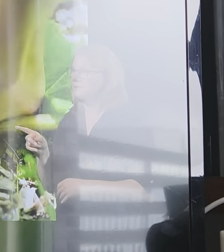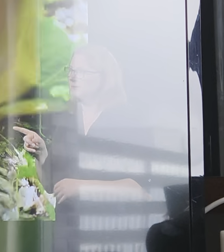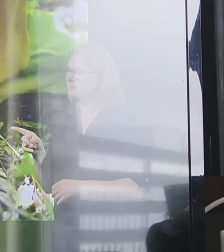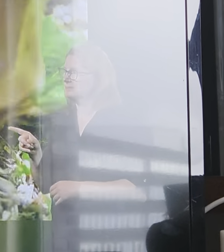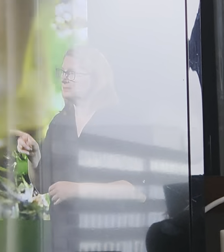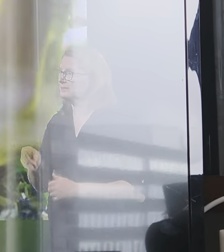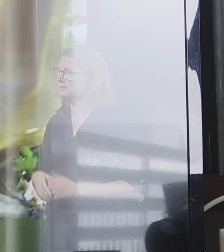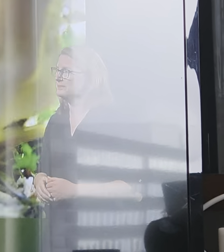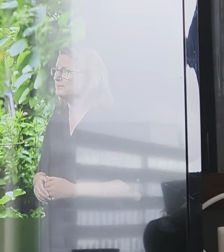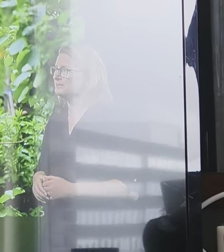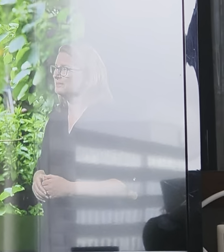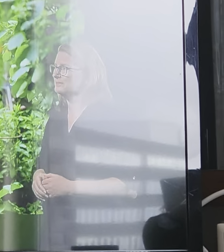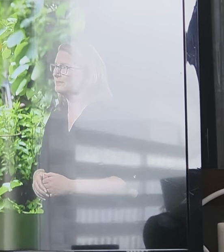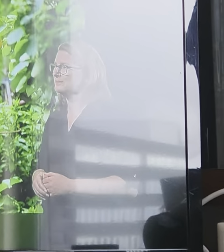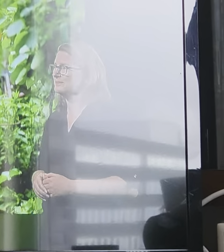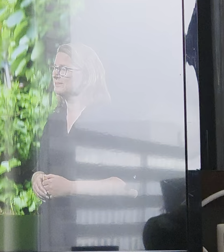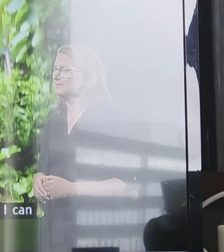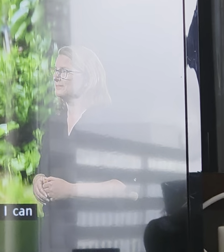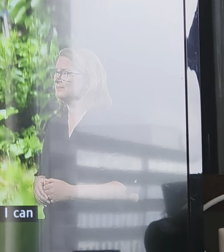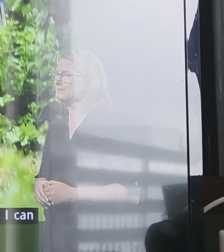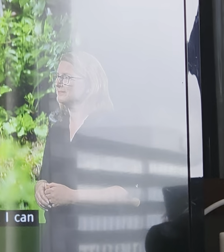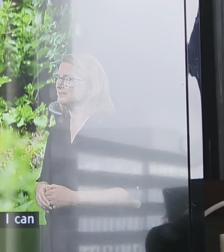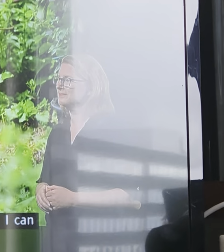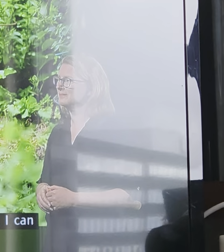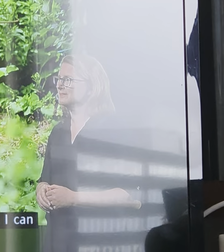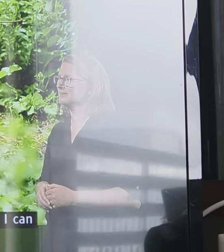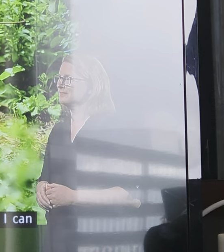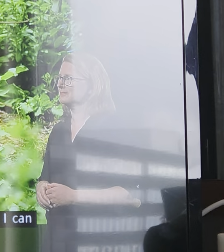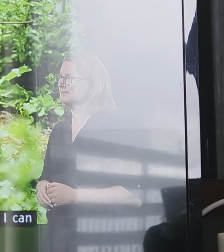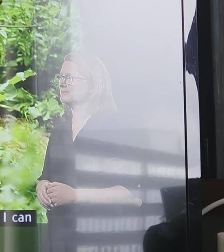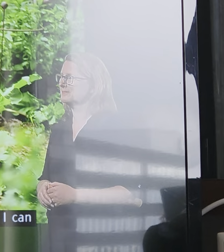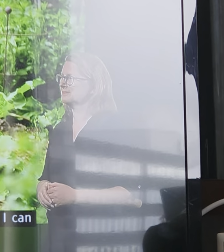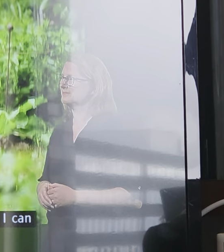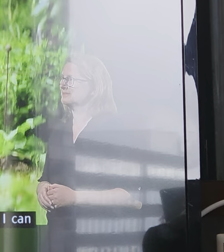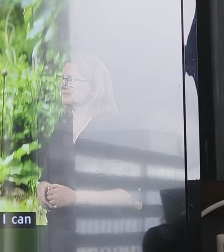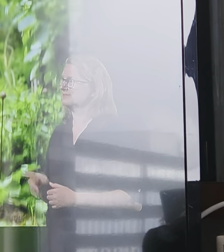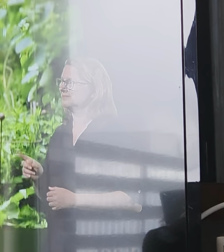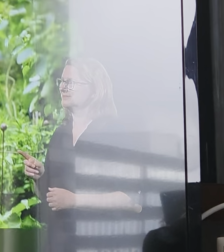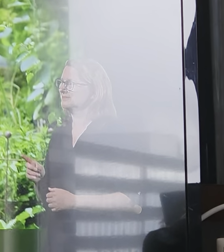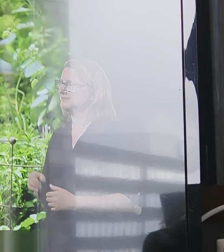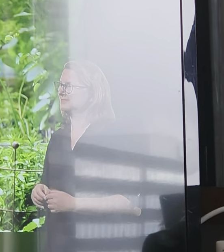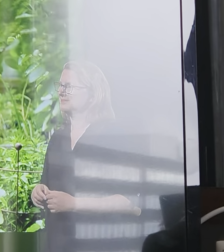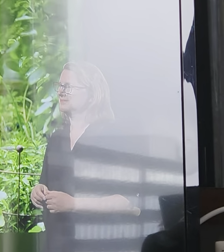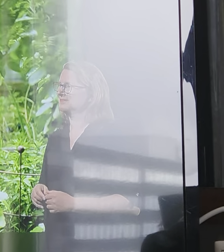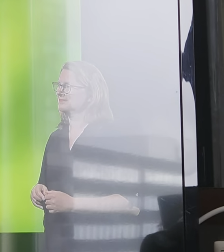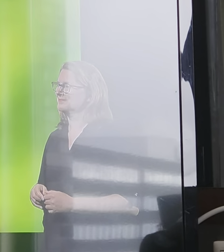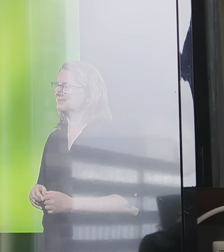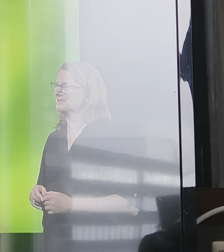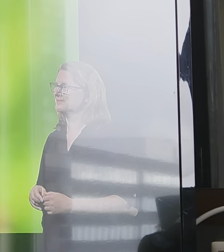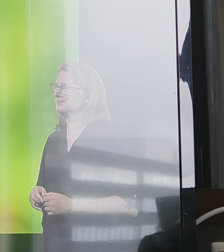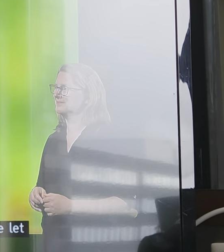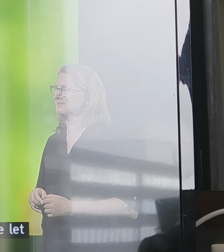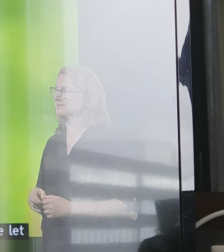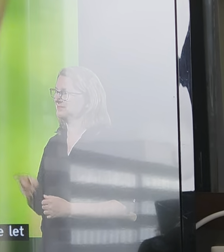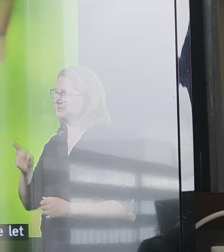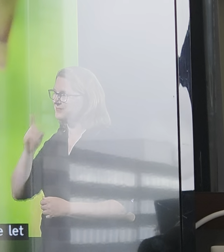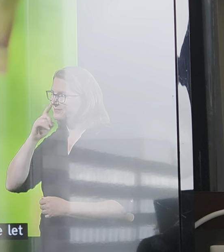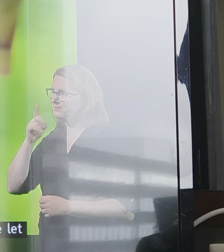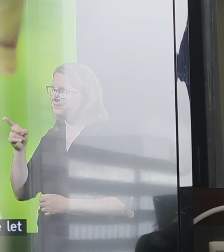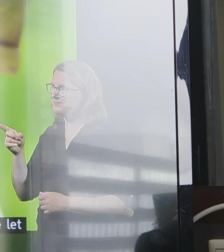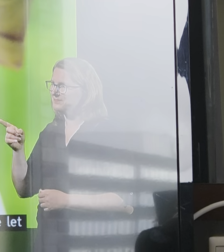from side to side. Oh, there it goes. And you've actually almost, I can show you, you've got a sort of little heel.